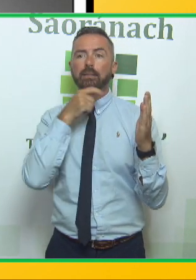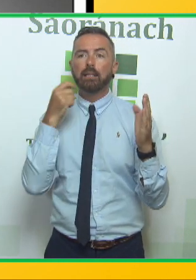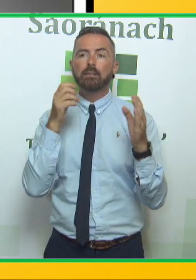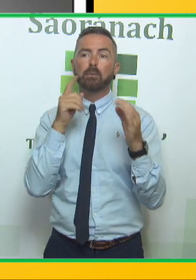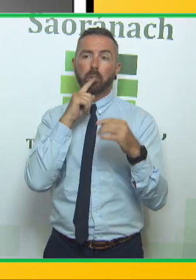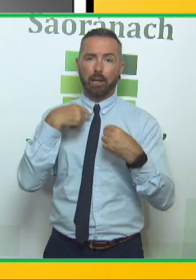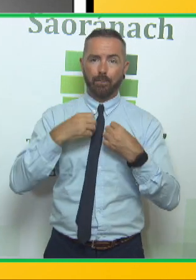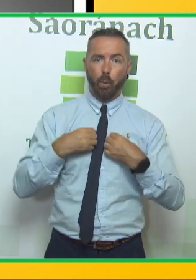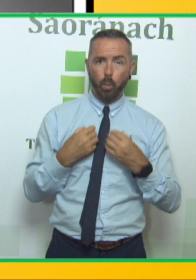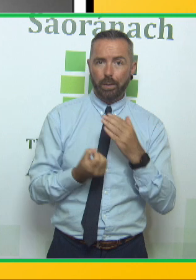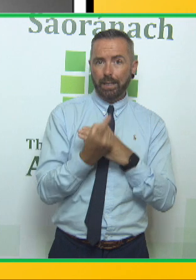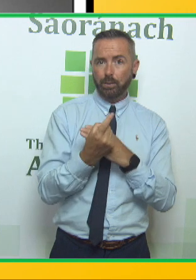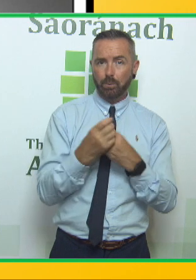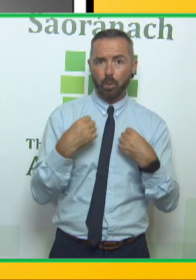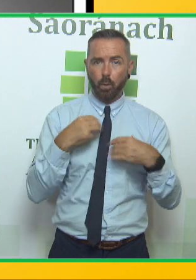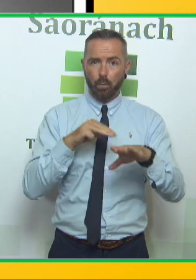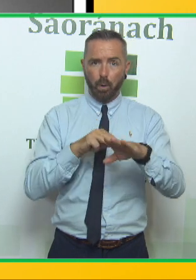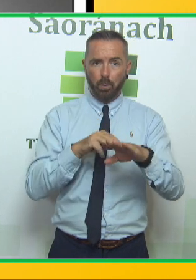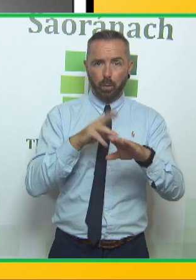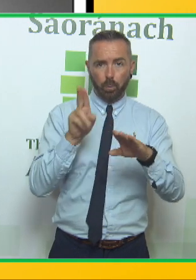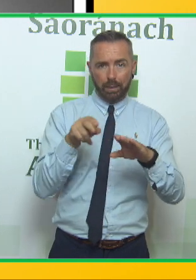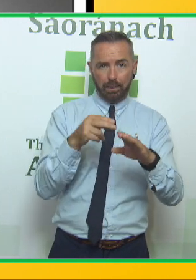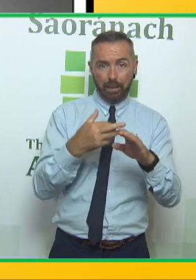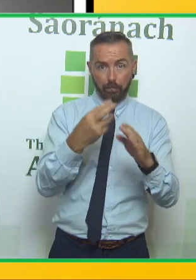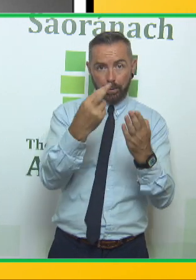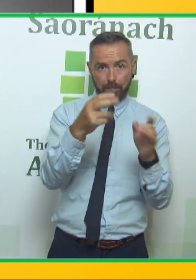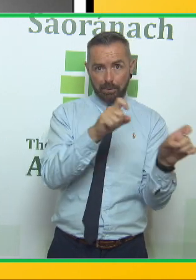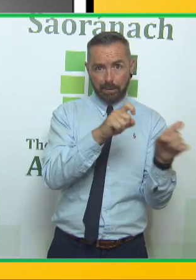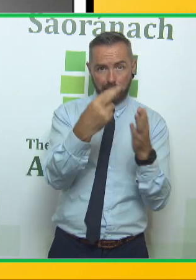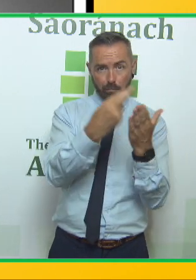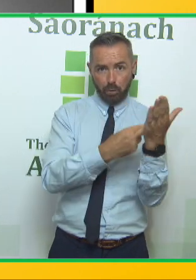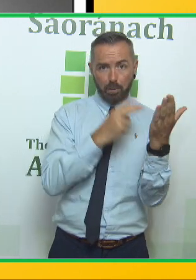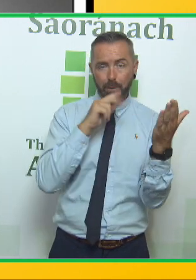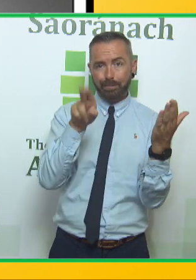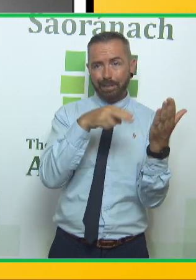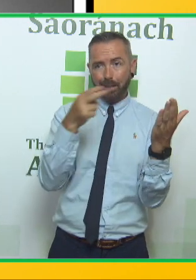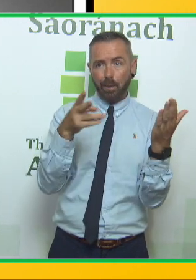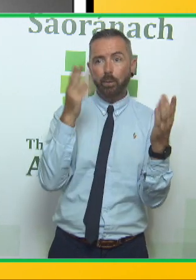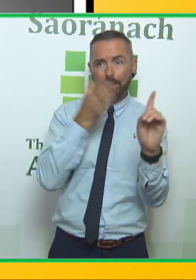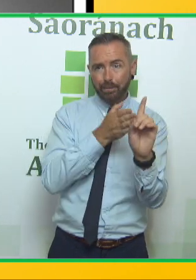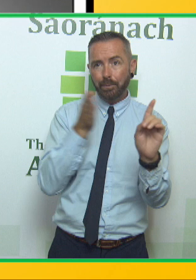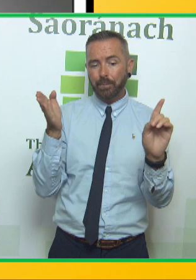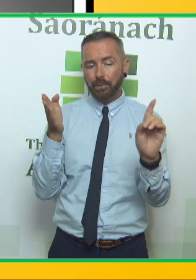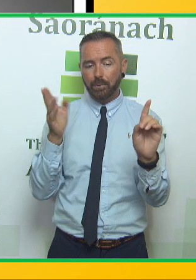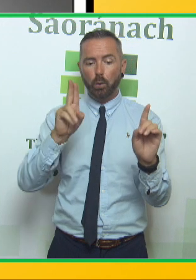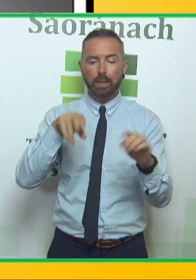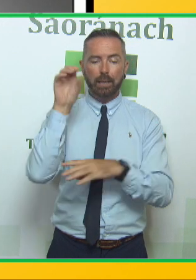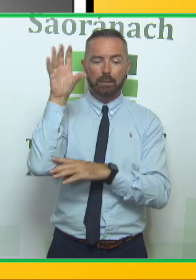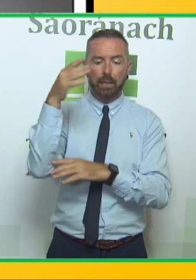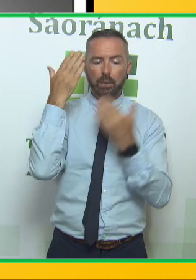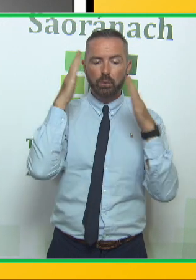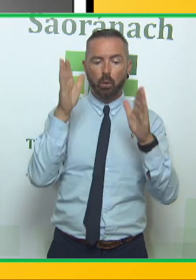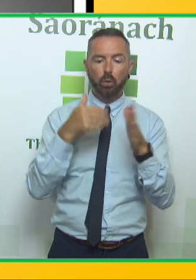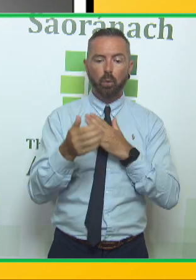they have these issues, and, if they could stick to the rules, they would, but they can't. So in the next slide, what you have is the